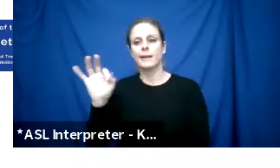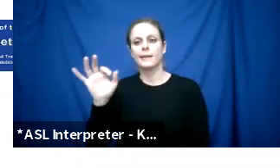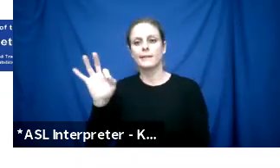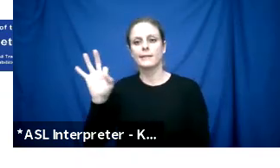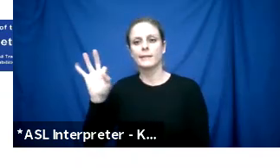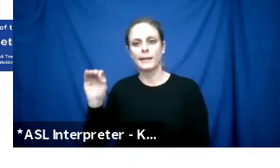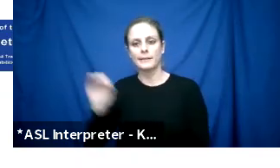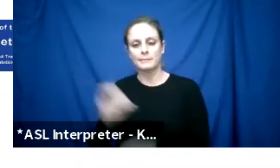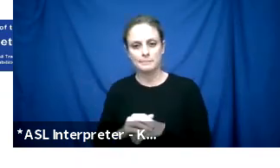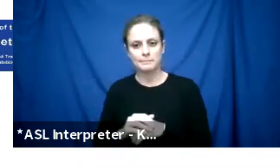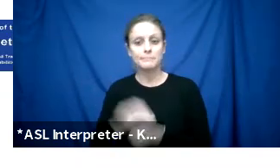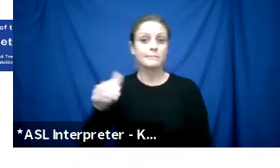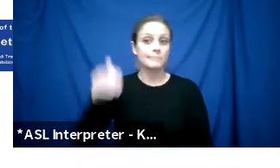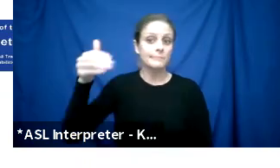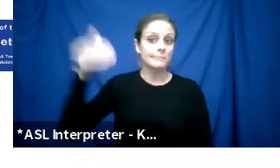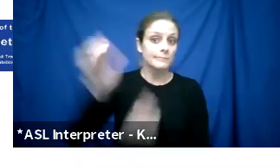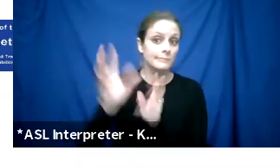Upcoming sessions are available at